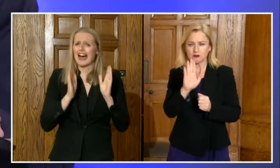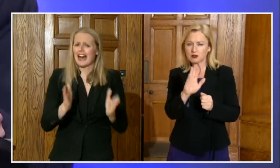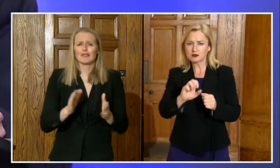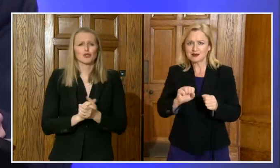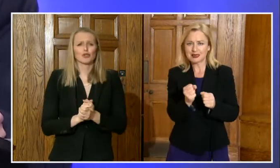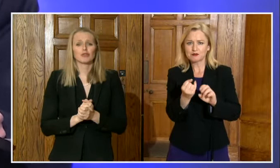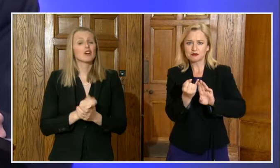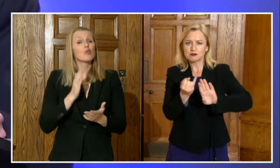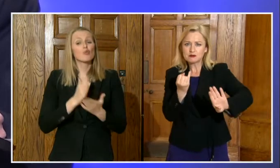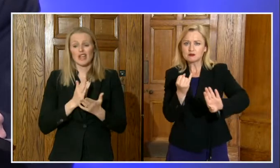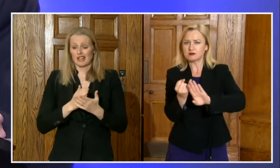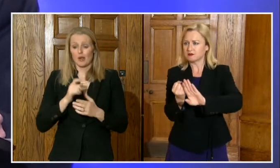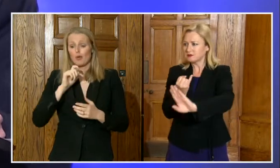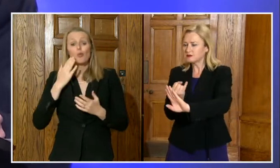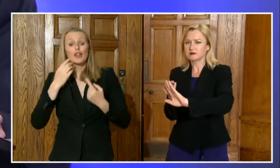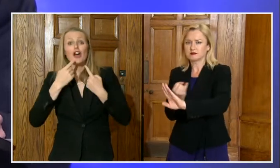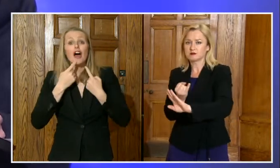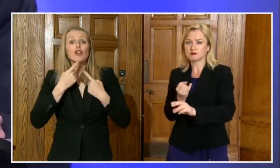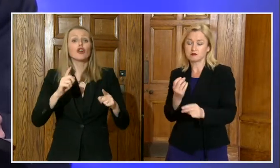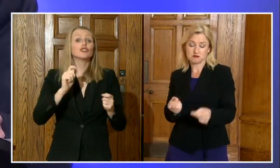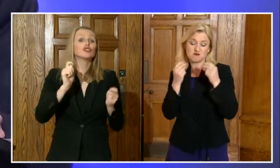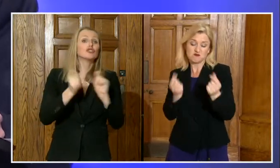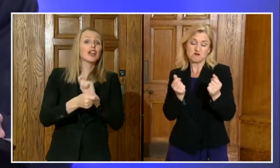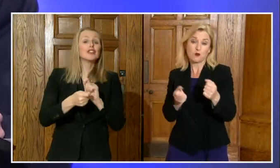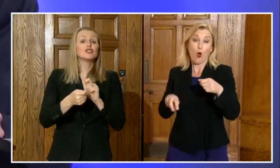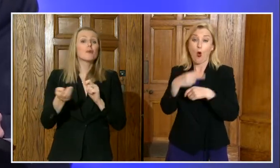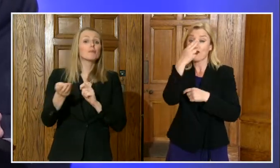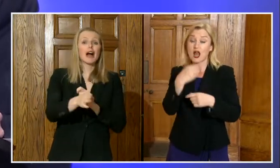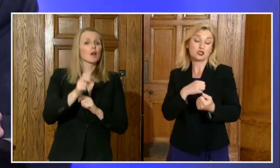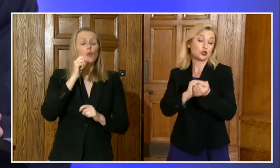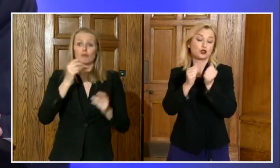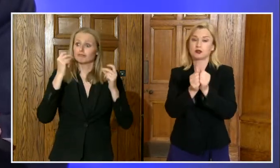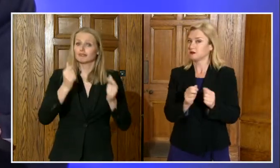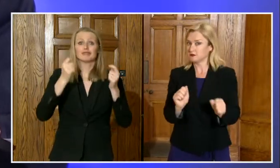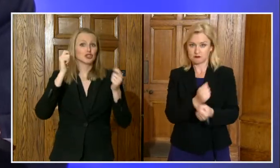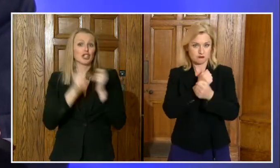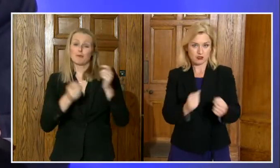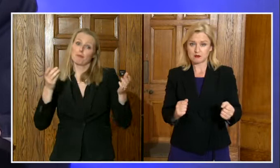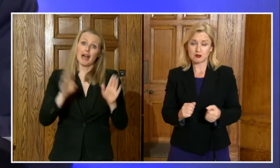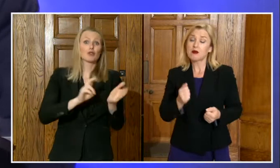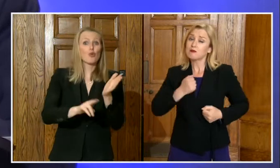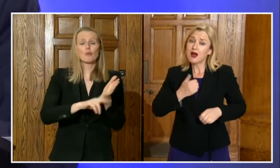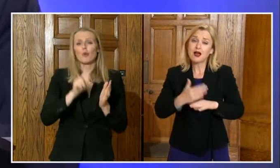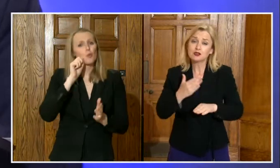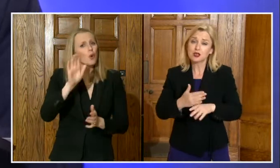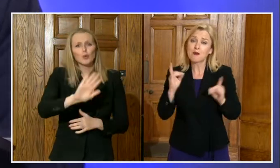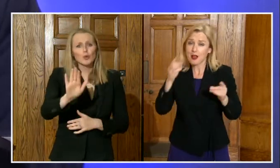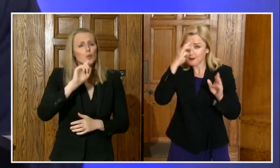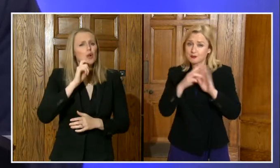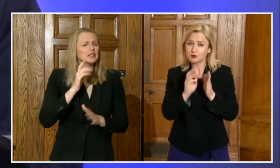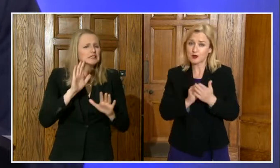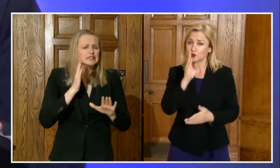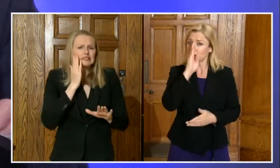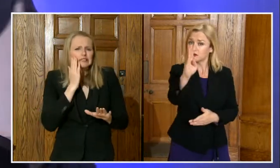no dramatic overnight changes or big breakouts. It's part of my job to be honest with everyone. We can all see that